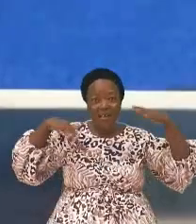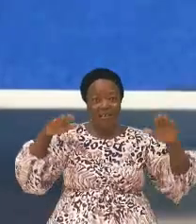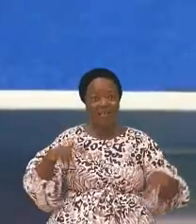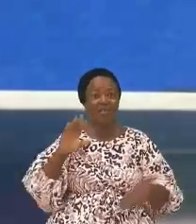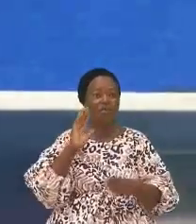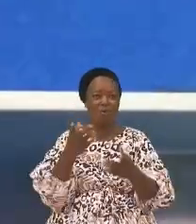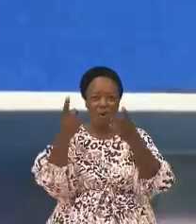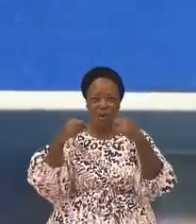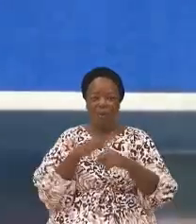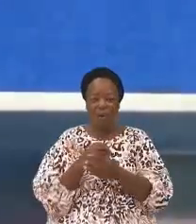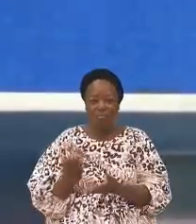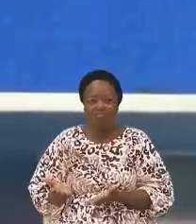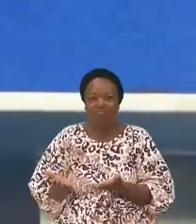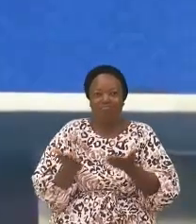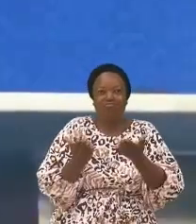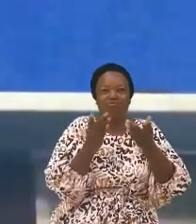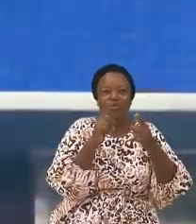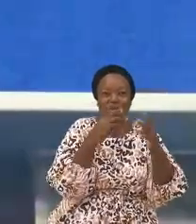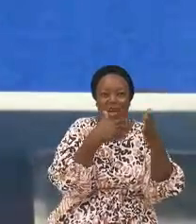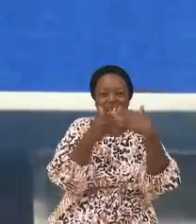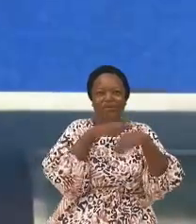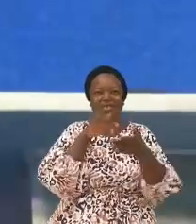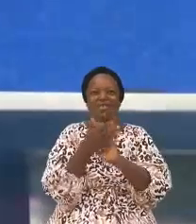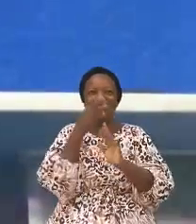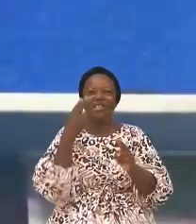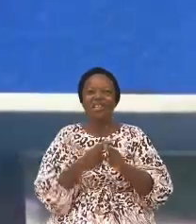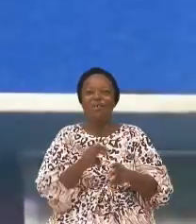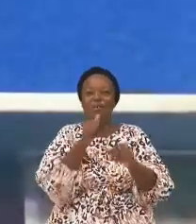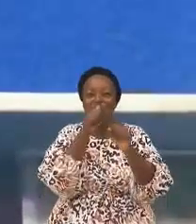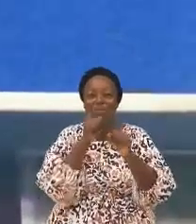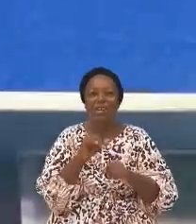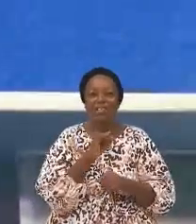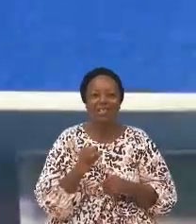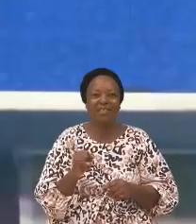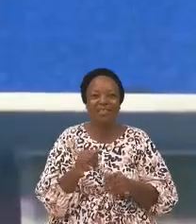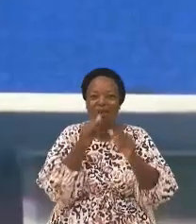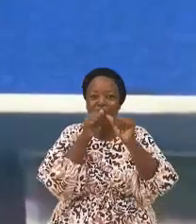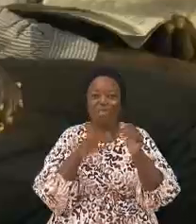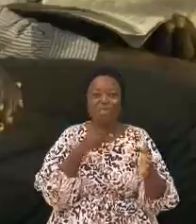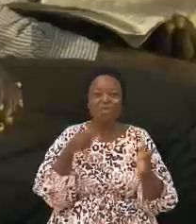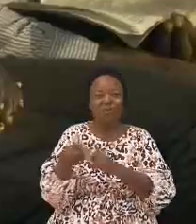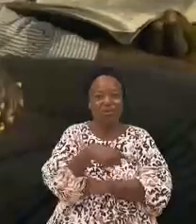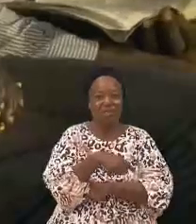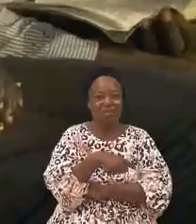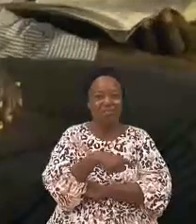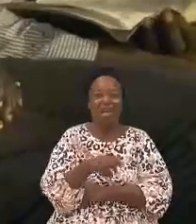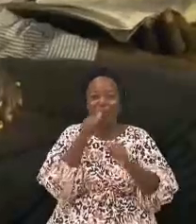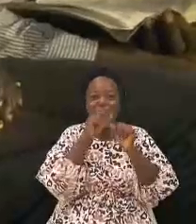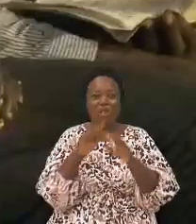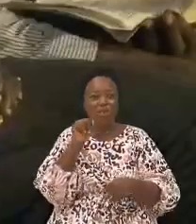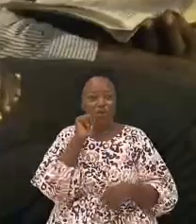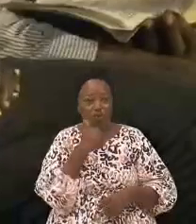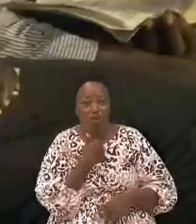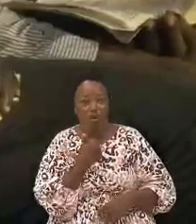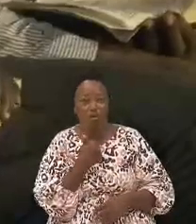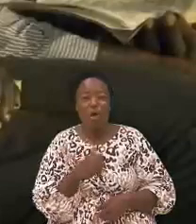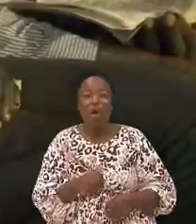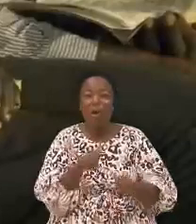to heaven, you are blessed. Angels will come and carry you to heaven.